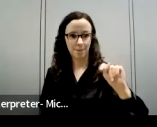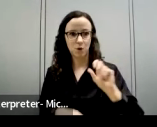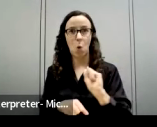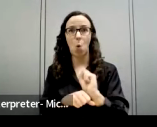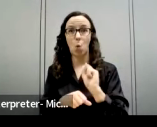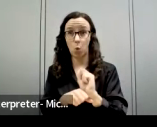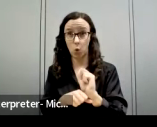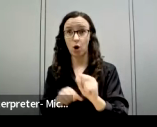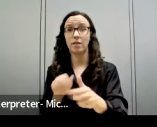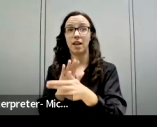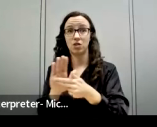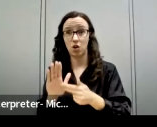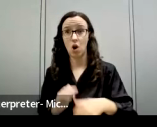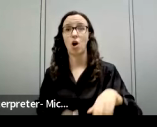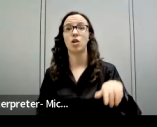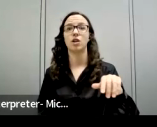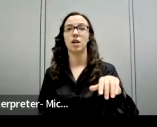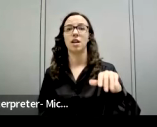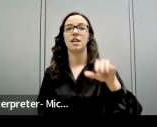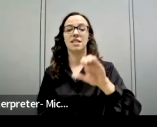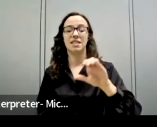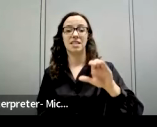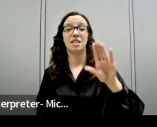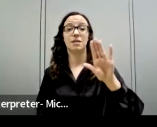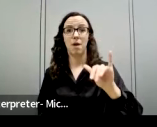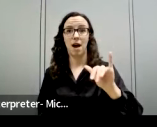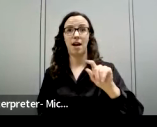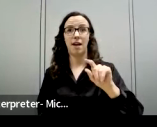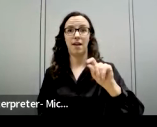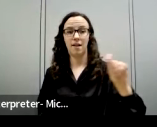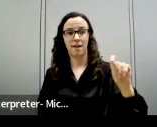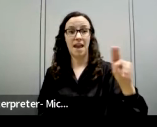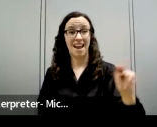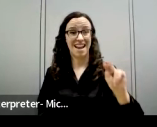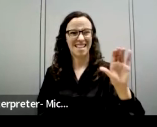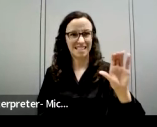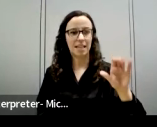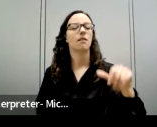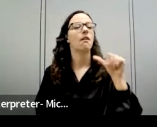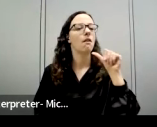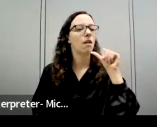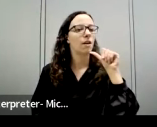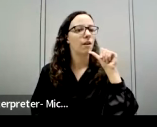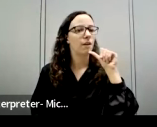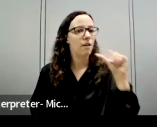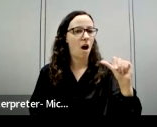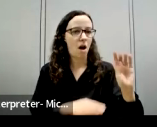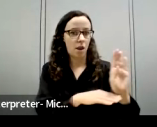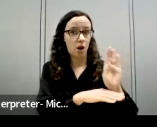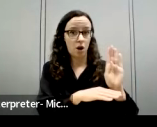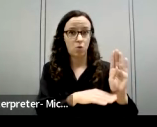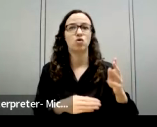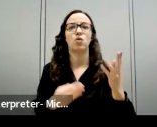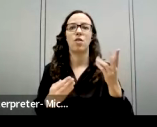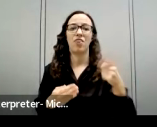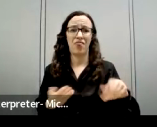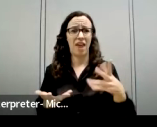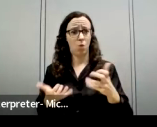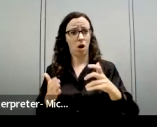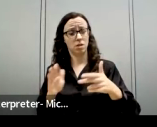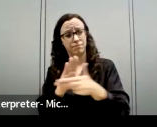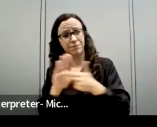by NC, that's non-commercial. They want to license their new adaptation CC by. What advice would